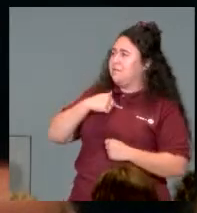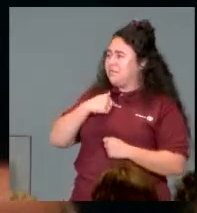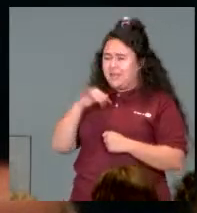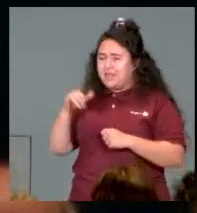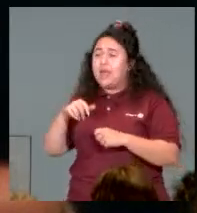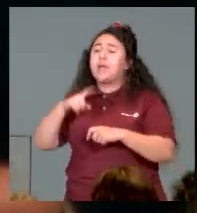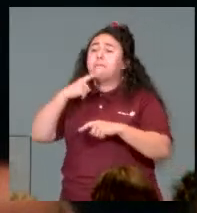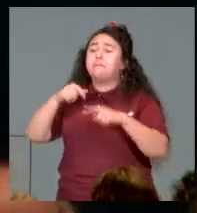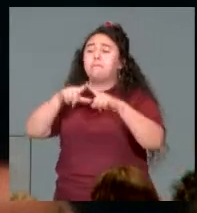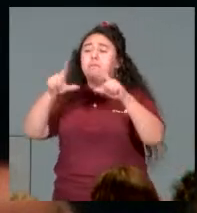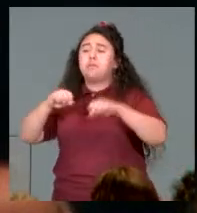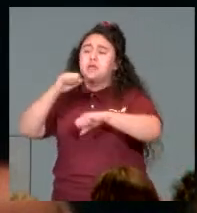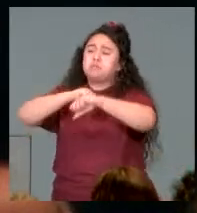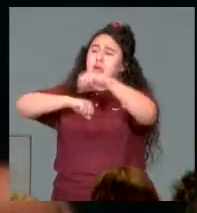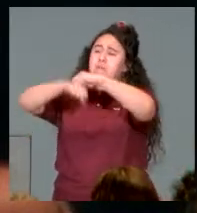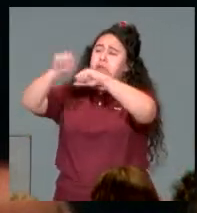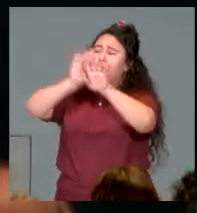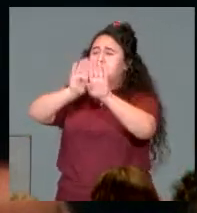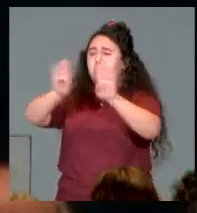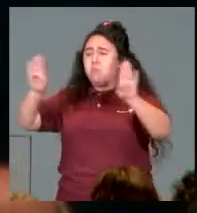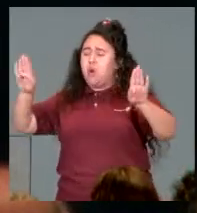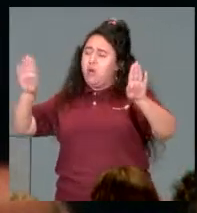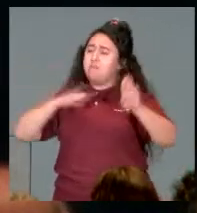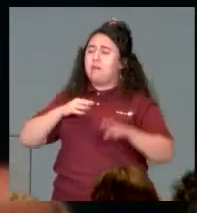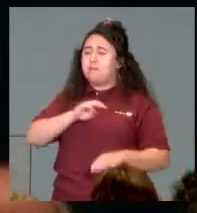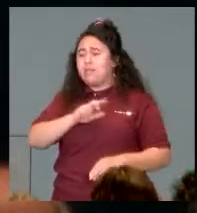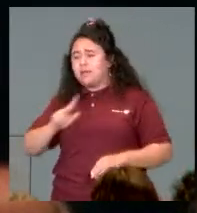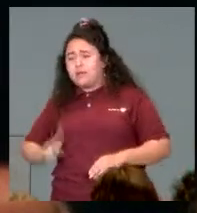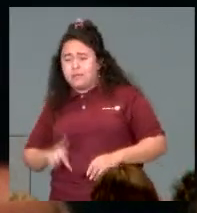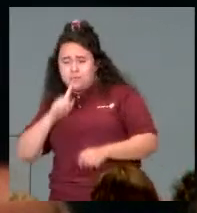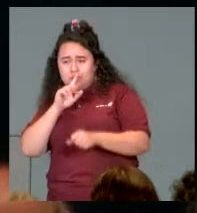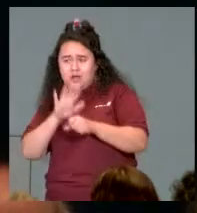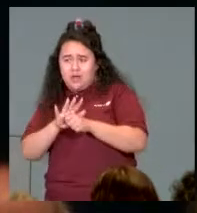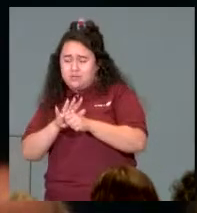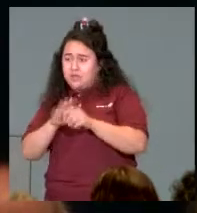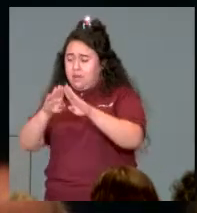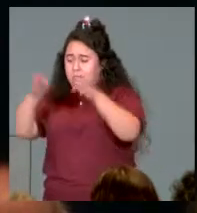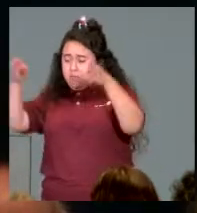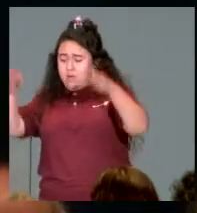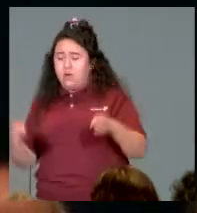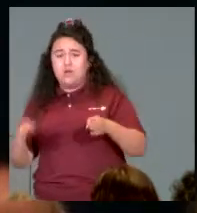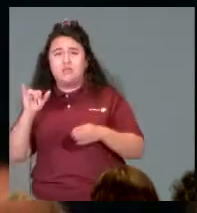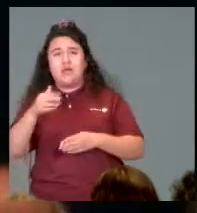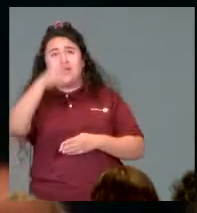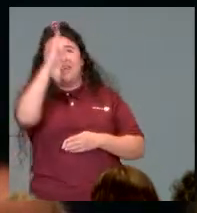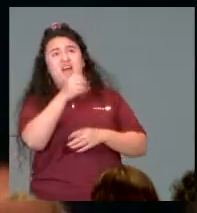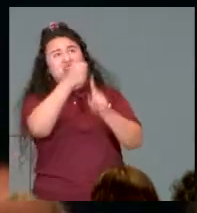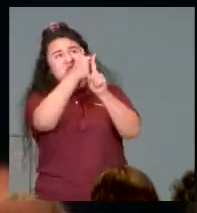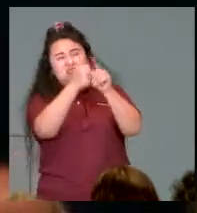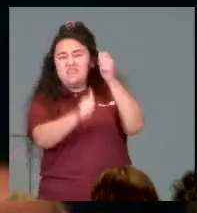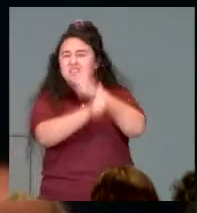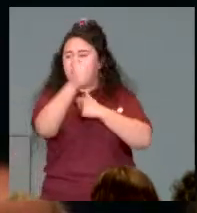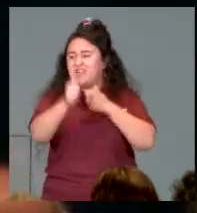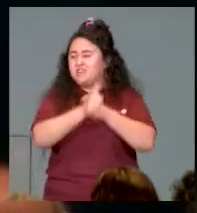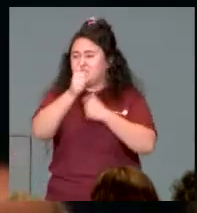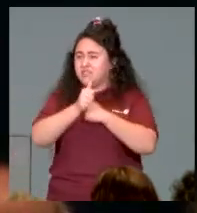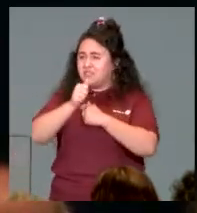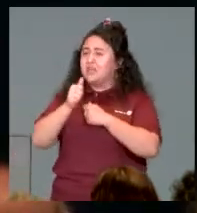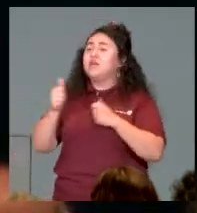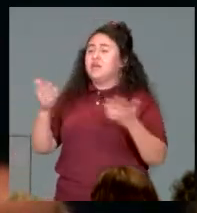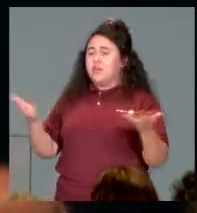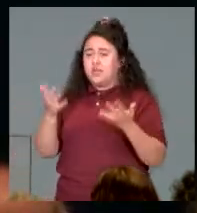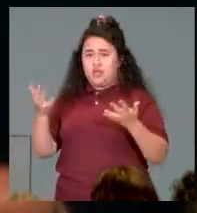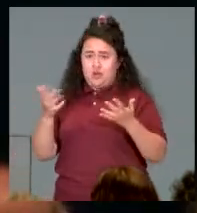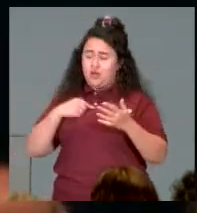wrinkle the concrete sometimes like flesh. My Martin Luther King permanence turned away from a podium into the reeds like God is the dangerous twin. Black August to the mountaintop balcony